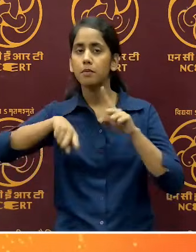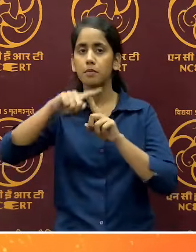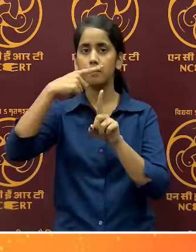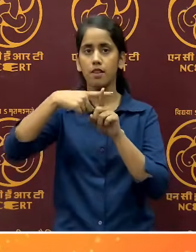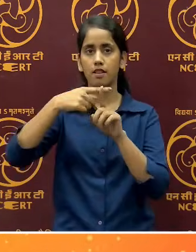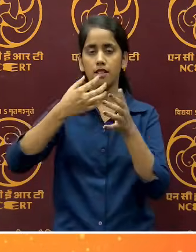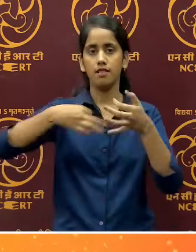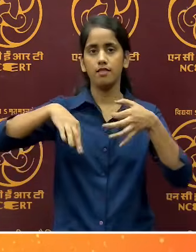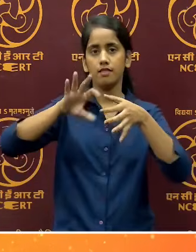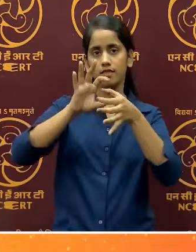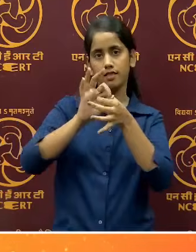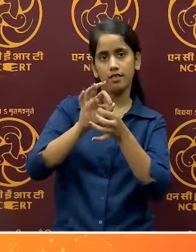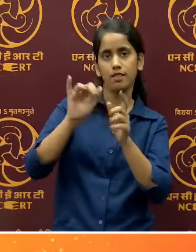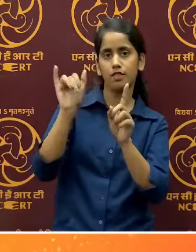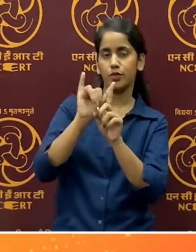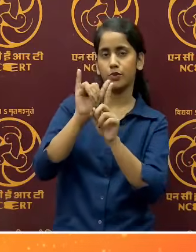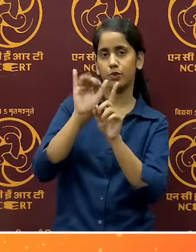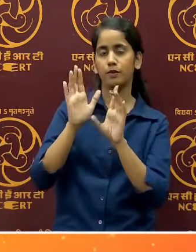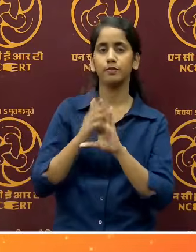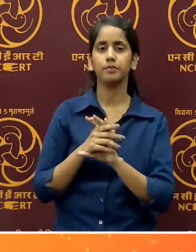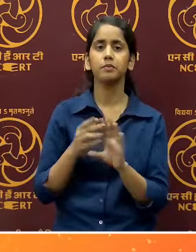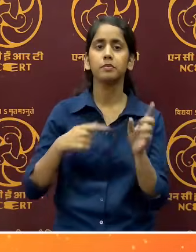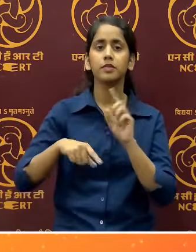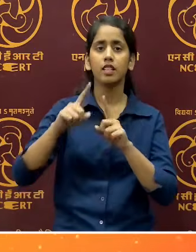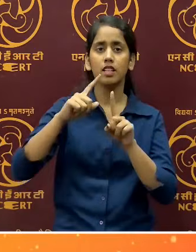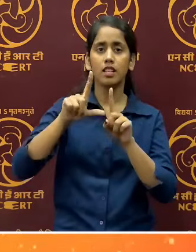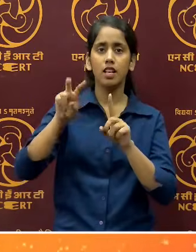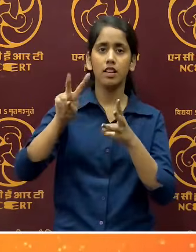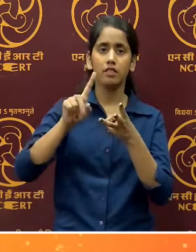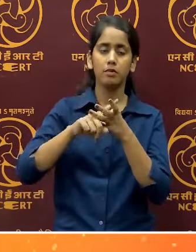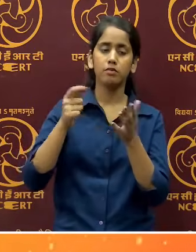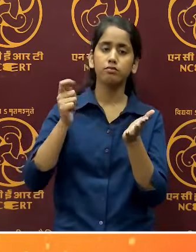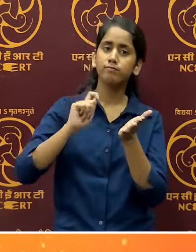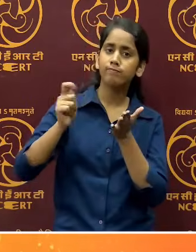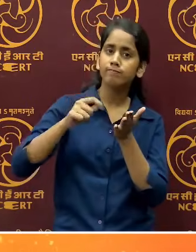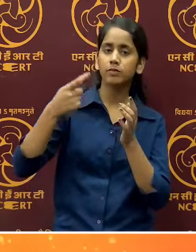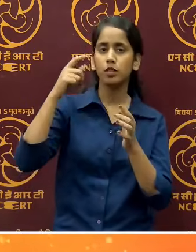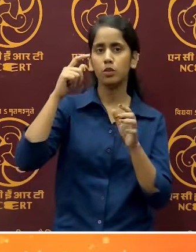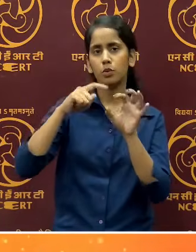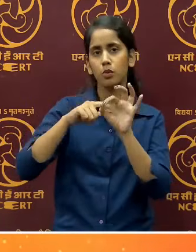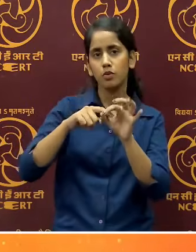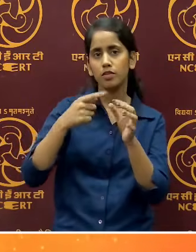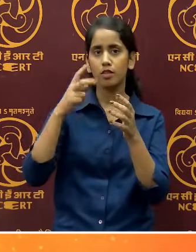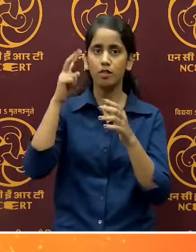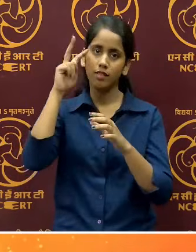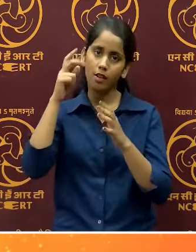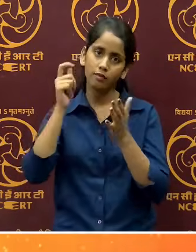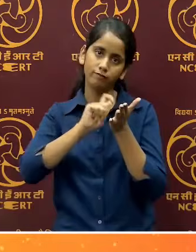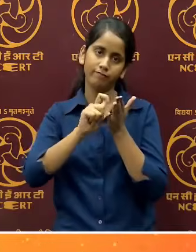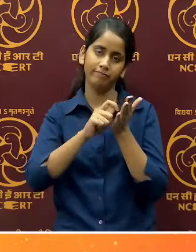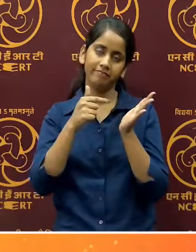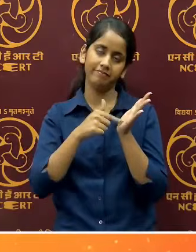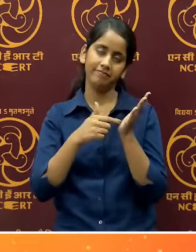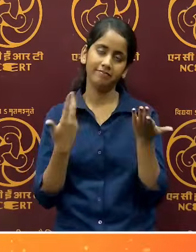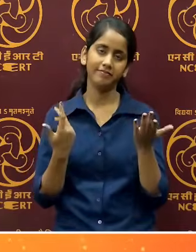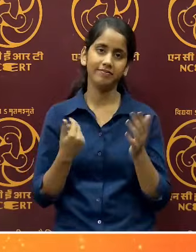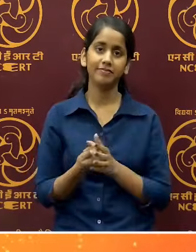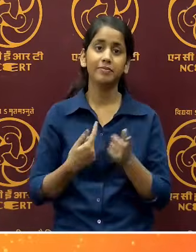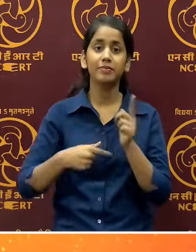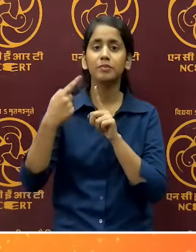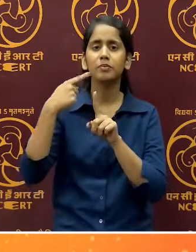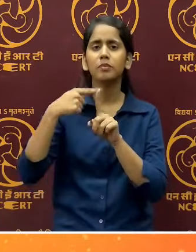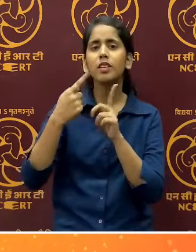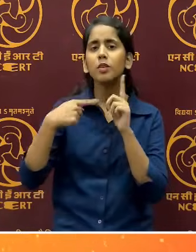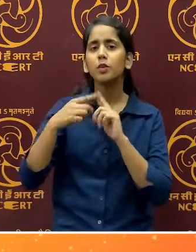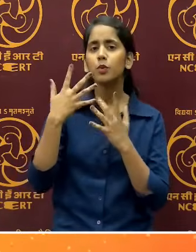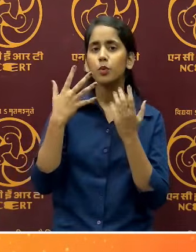is NCERT Official. In the live chat box, you can write down your questions, your queries, and you can reach out to us. Apart from this,